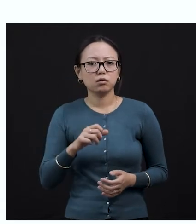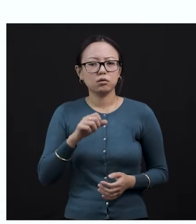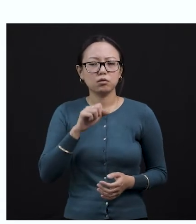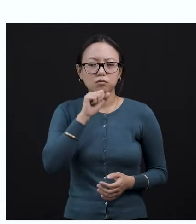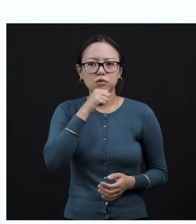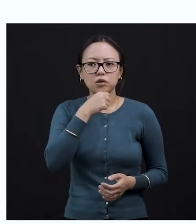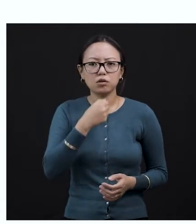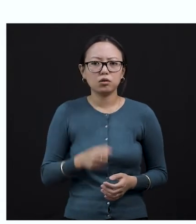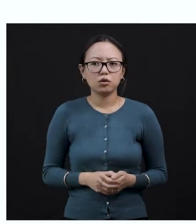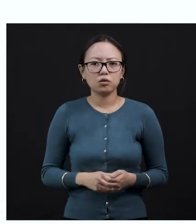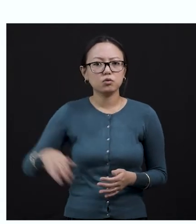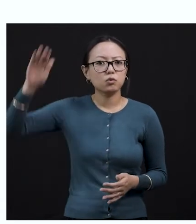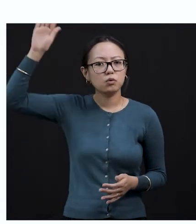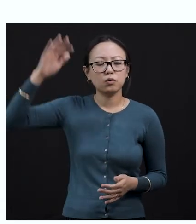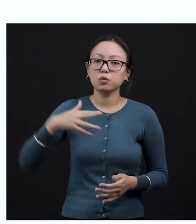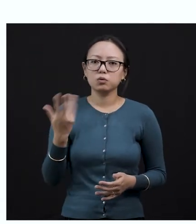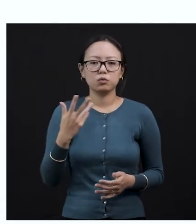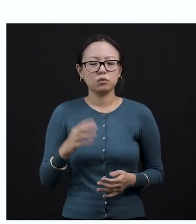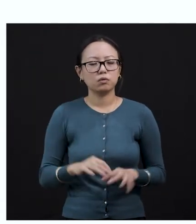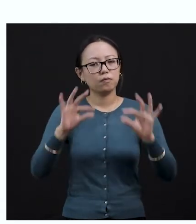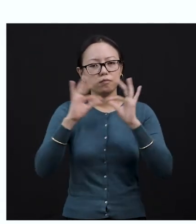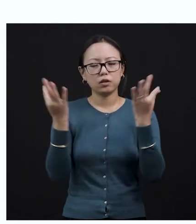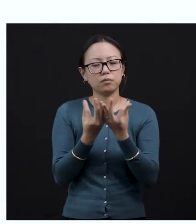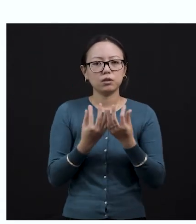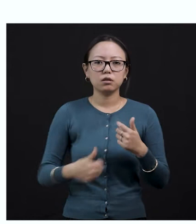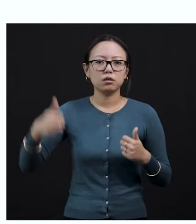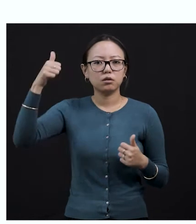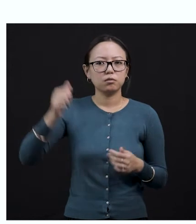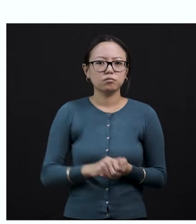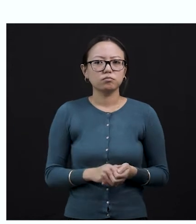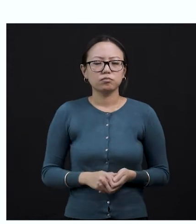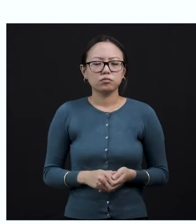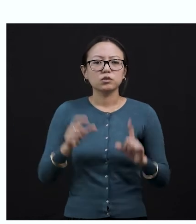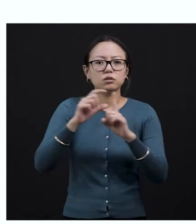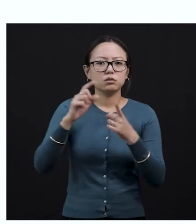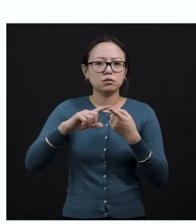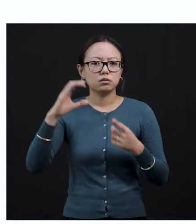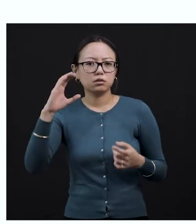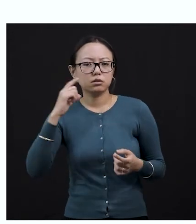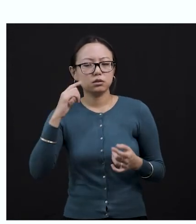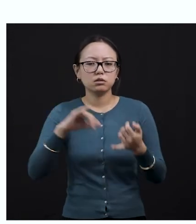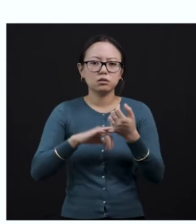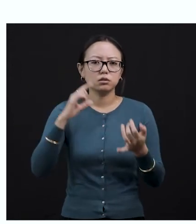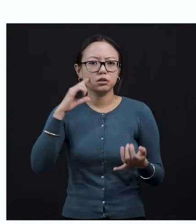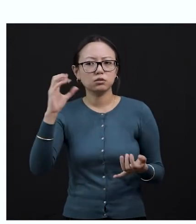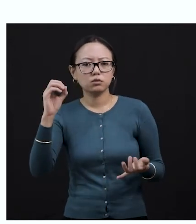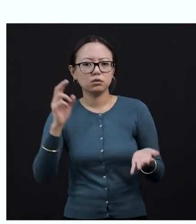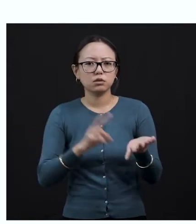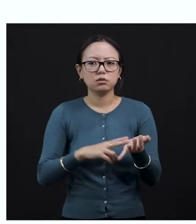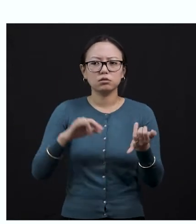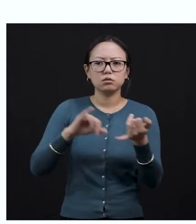is head, whenever there is any decisions that are to be made by the families, then they always take